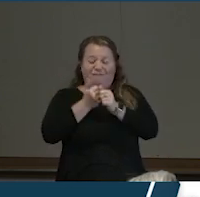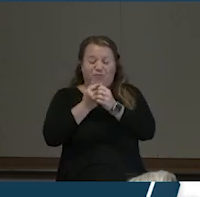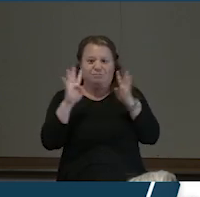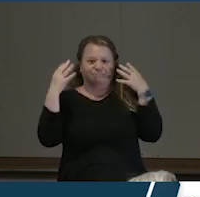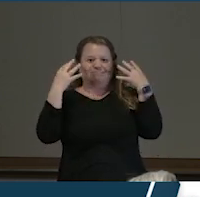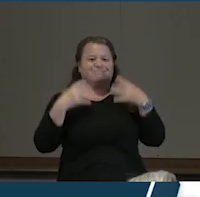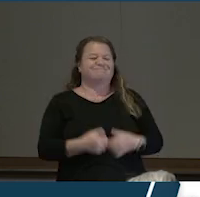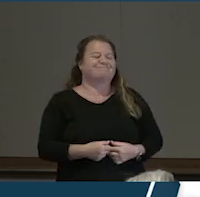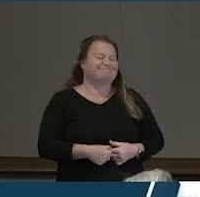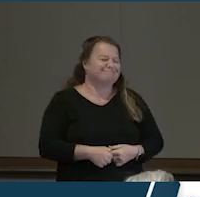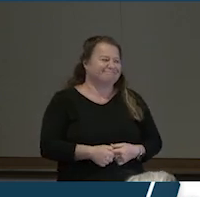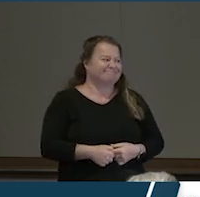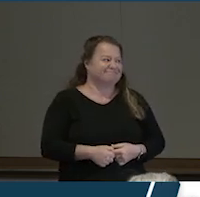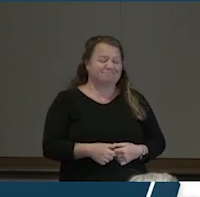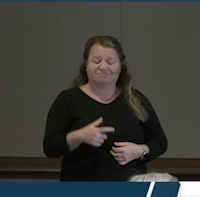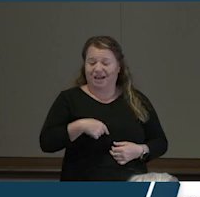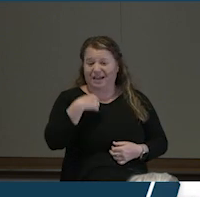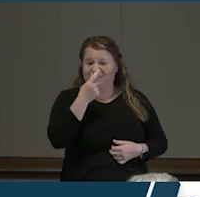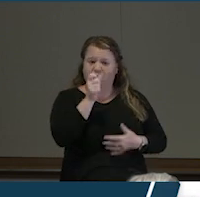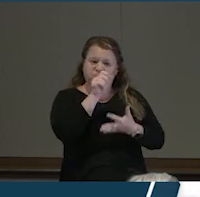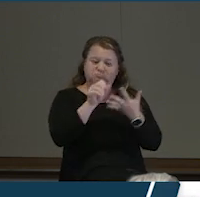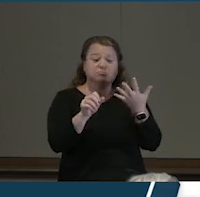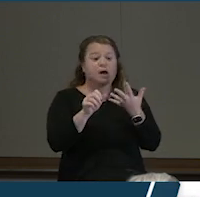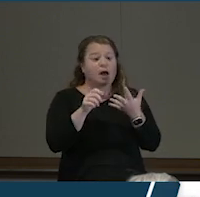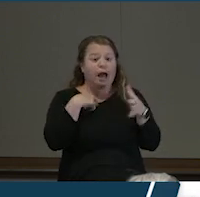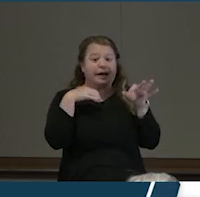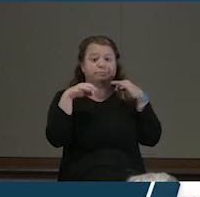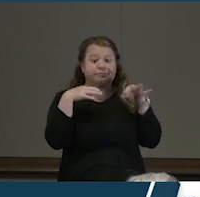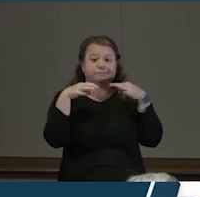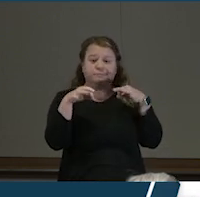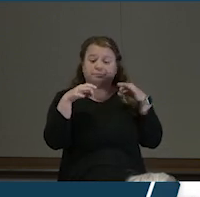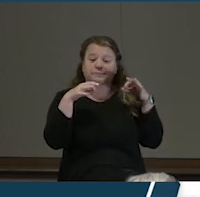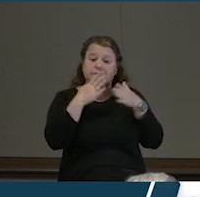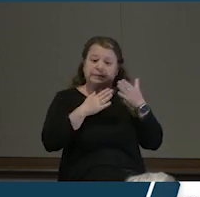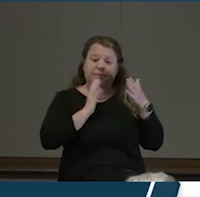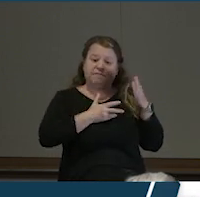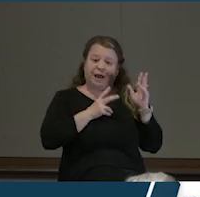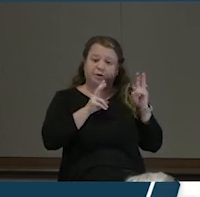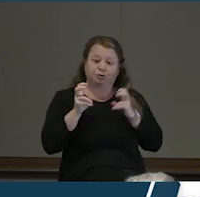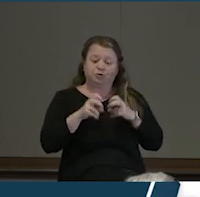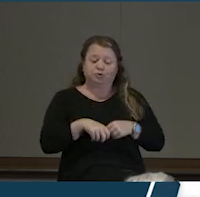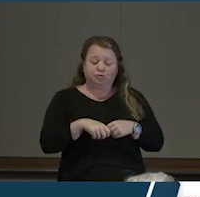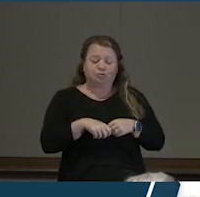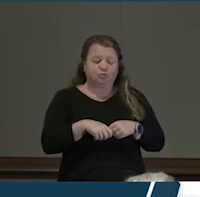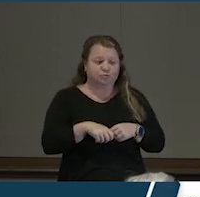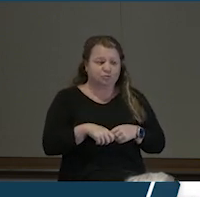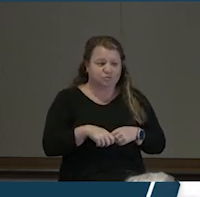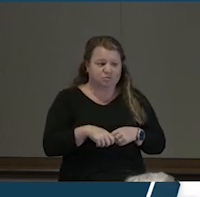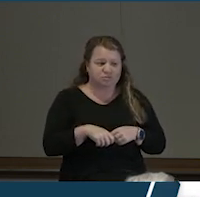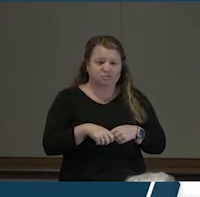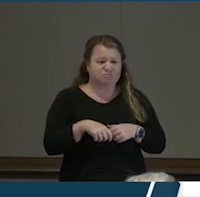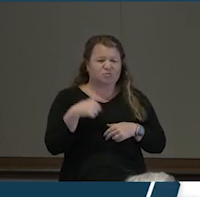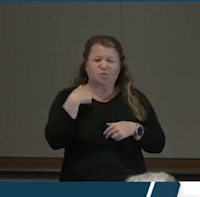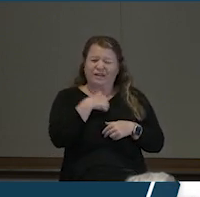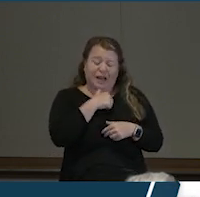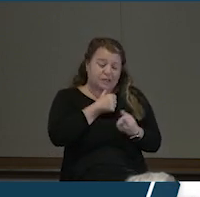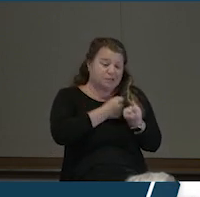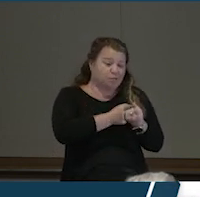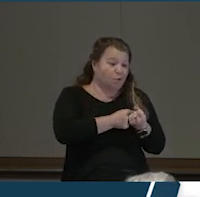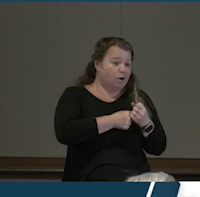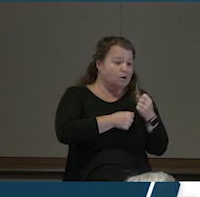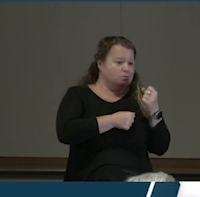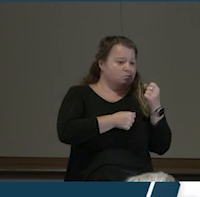And I said to all of them, I described some of our issues and I said, we are not party line. This stuff